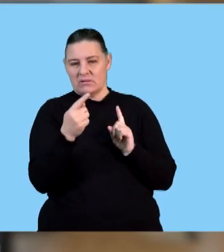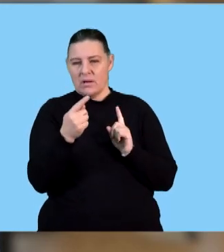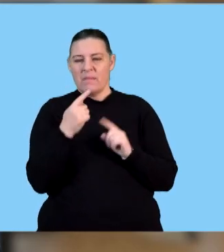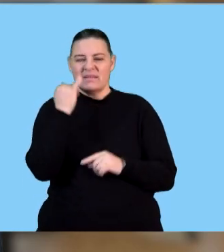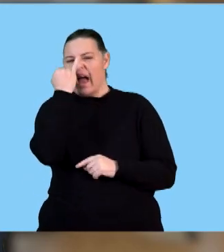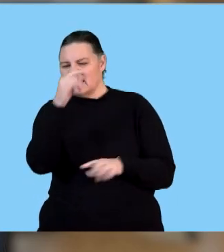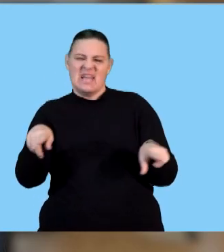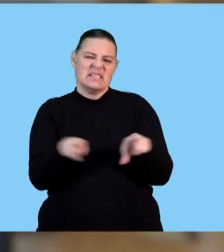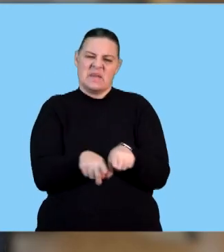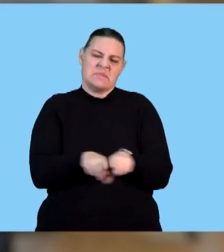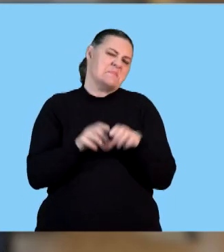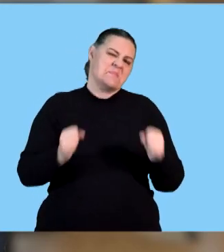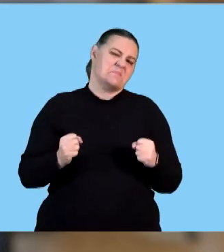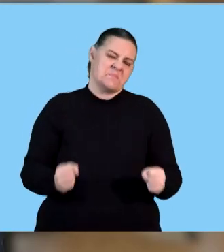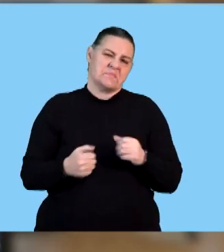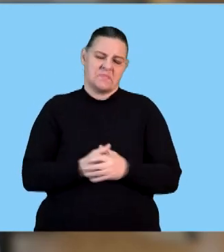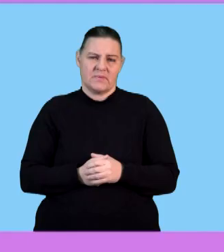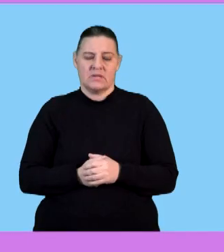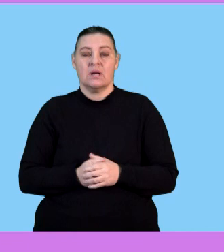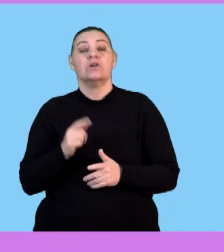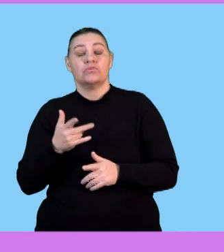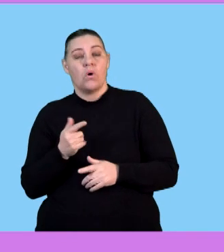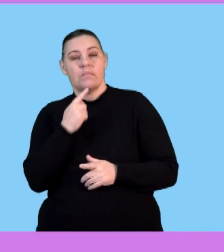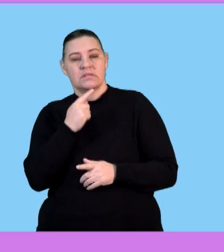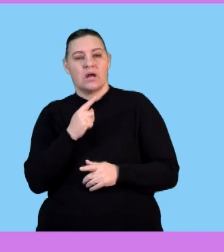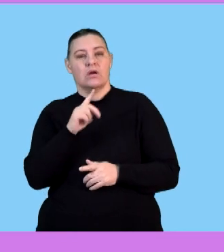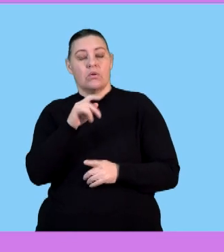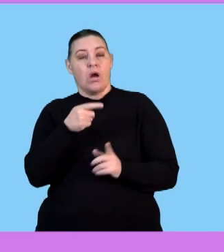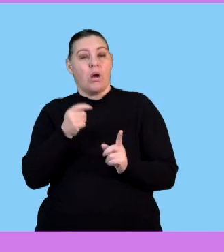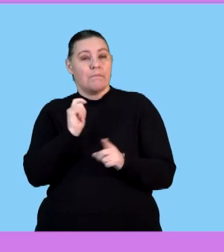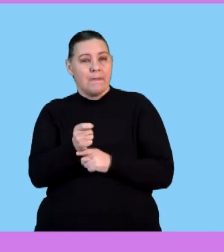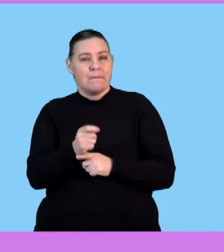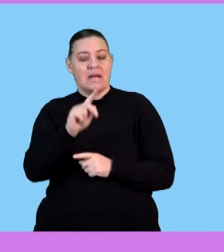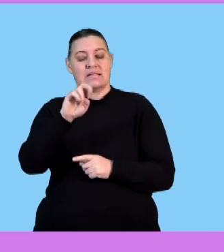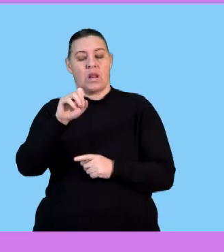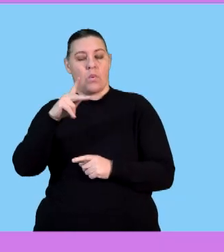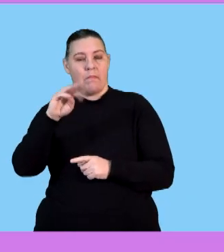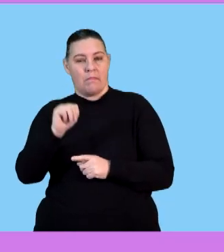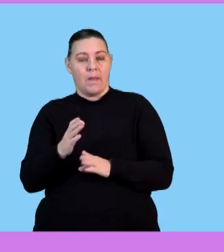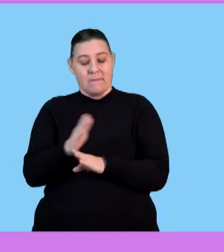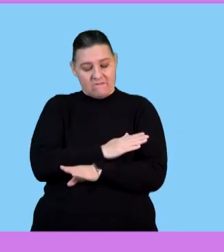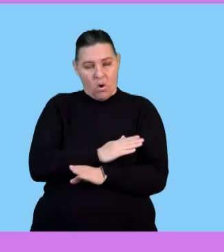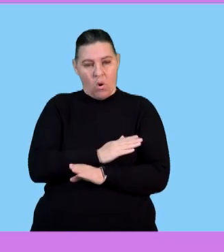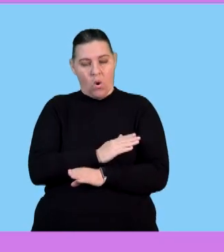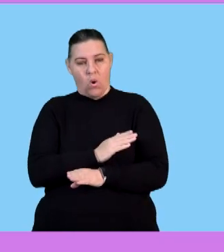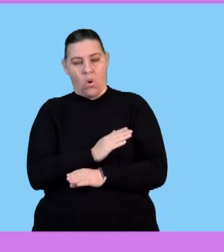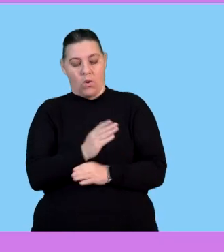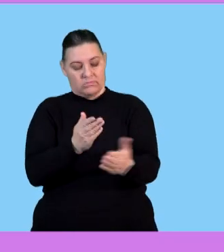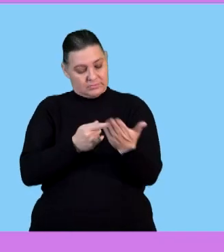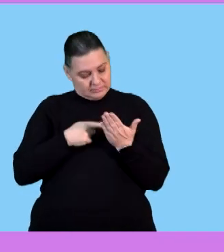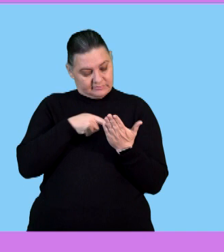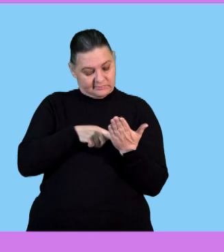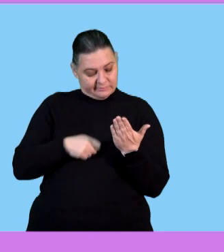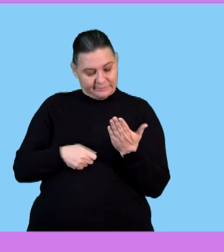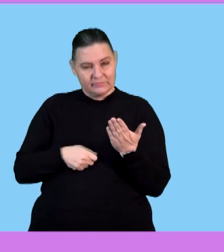same. How much did Mrs. Tollen owe Telkom before the bill arrived? So, if we're looking